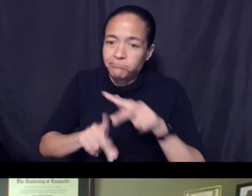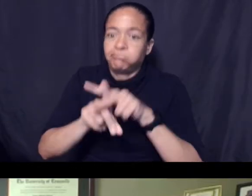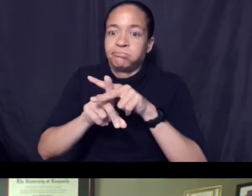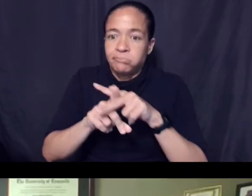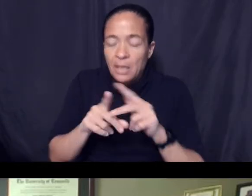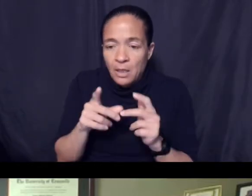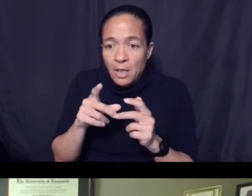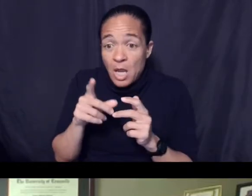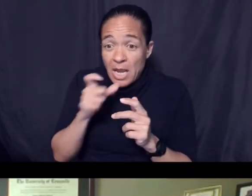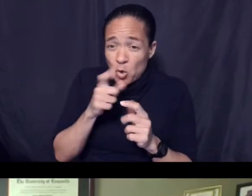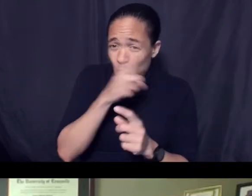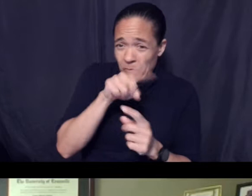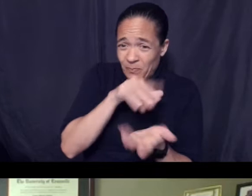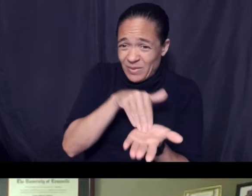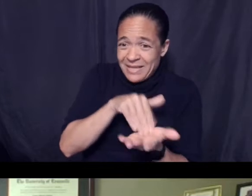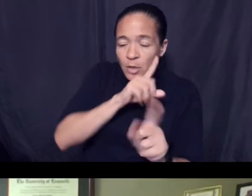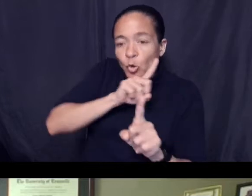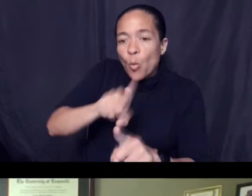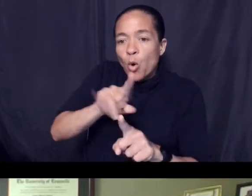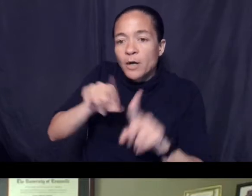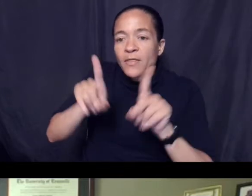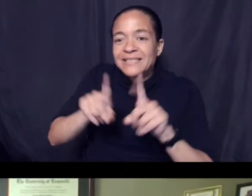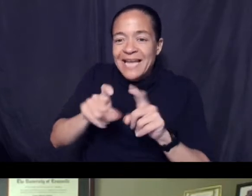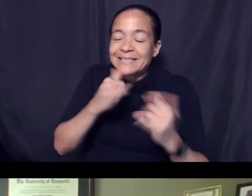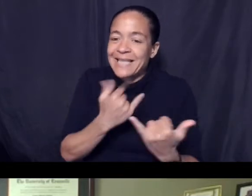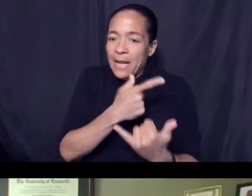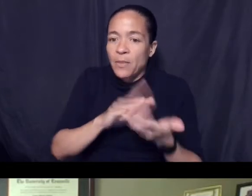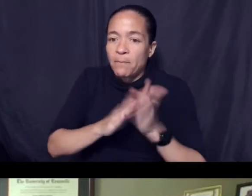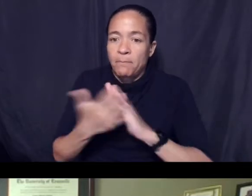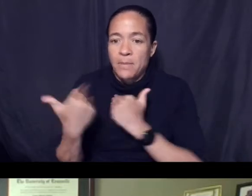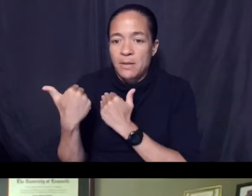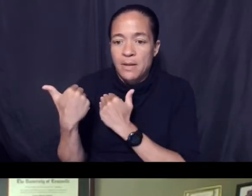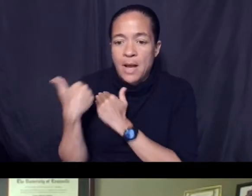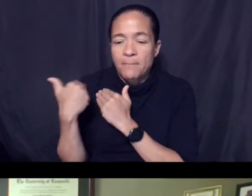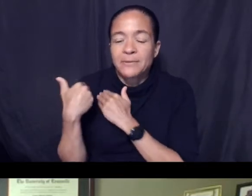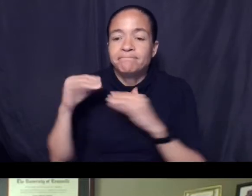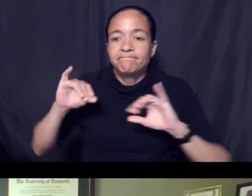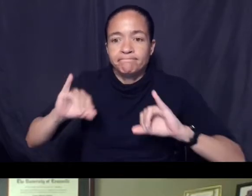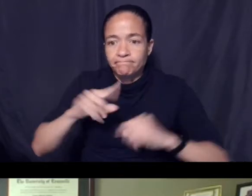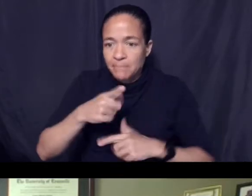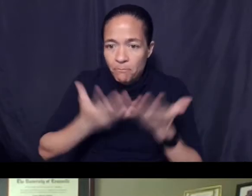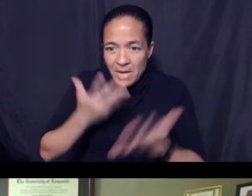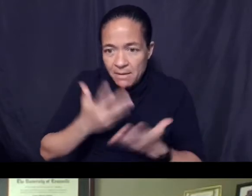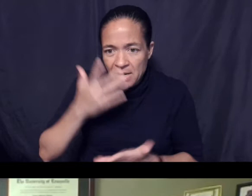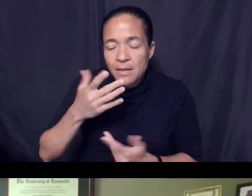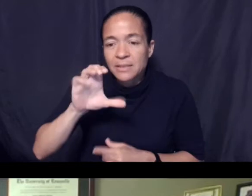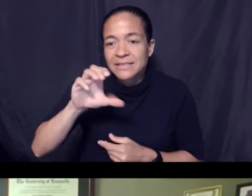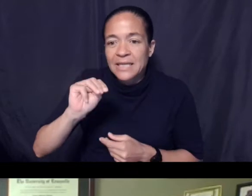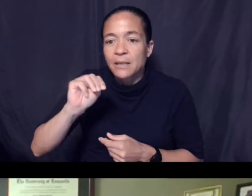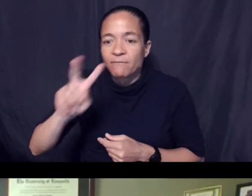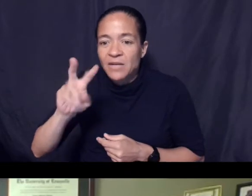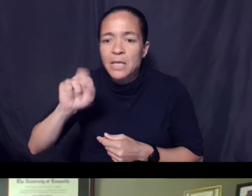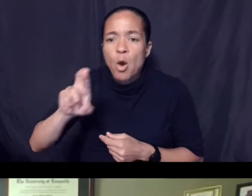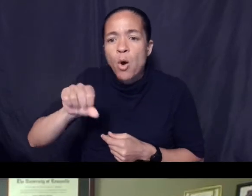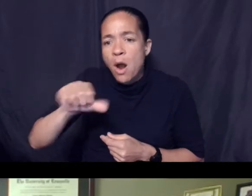And whoever had ordered that test would then be obligated to consider CMV, and there's another congenital infection